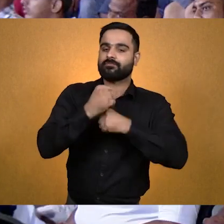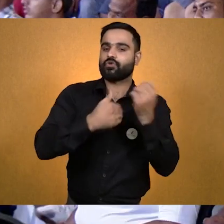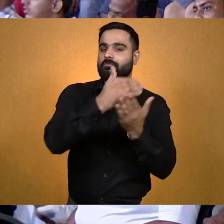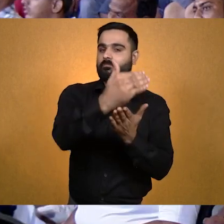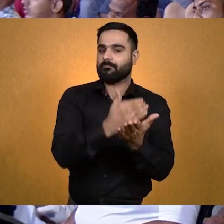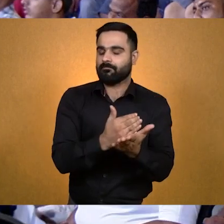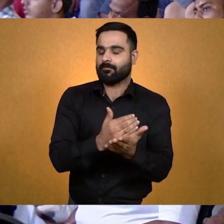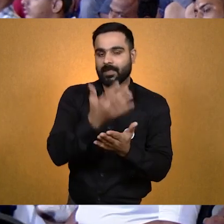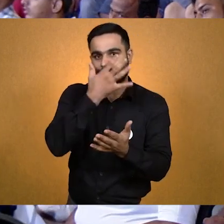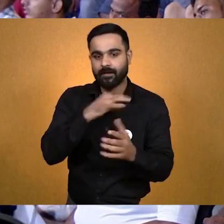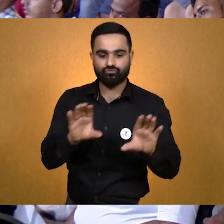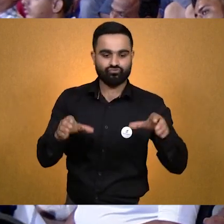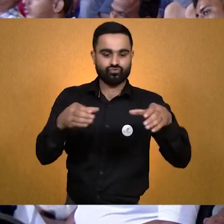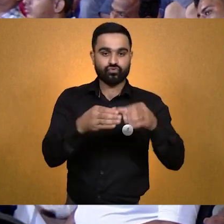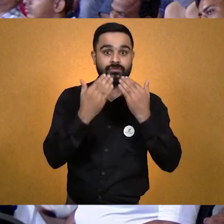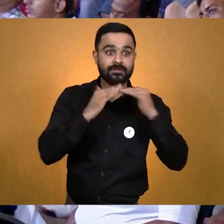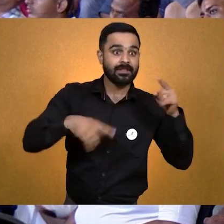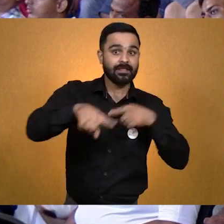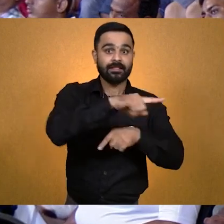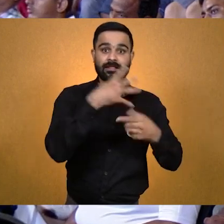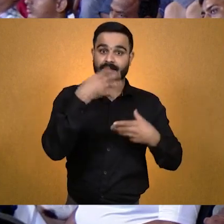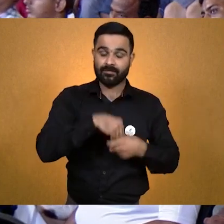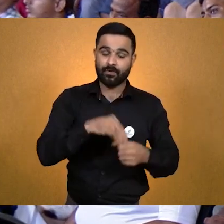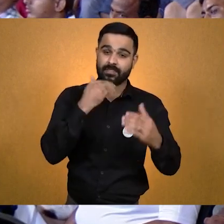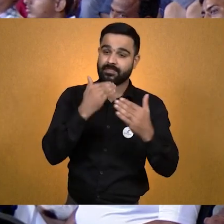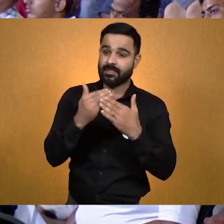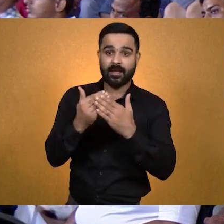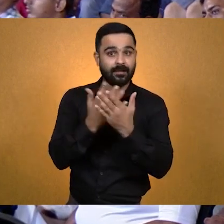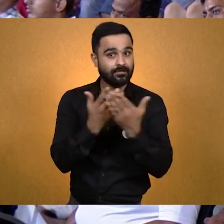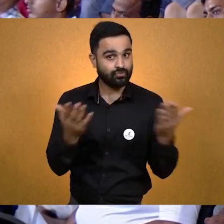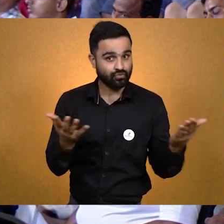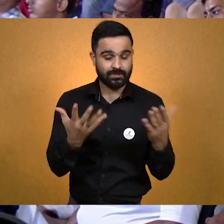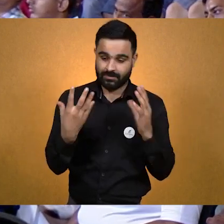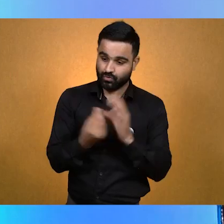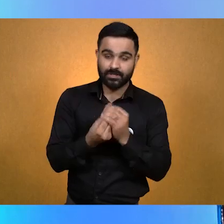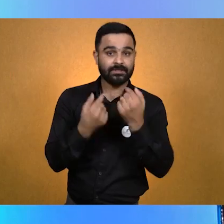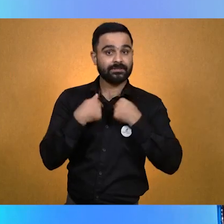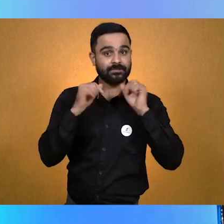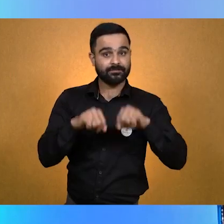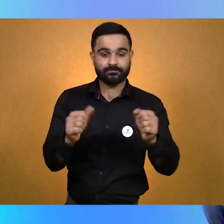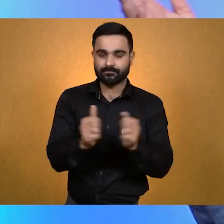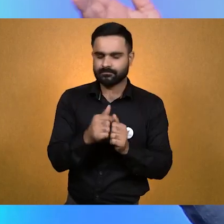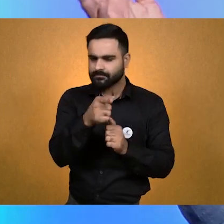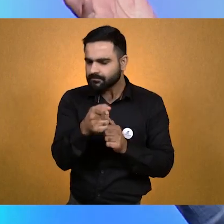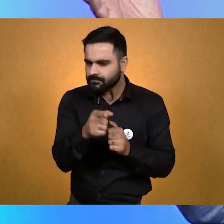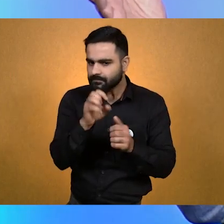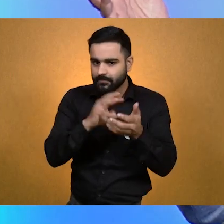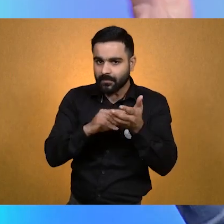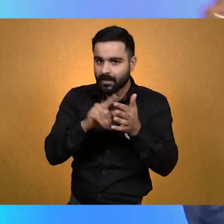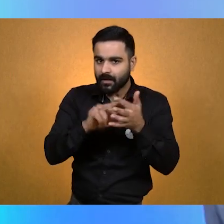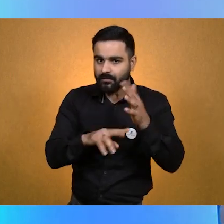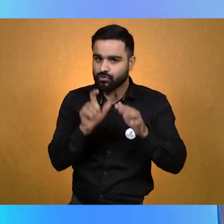programs. We've got a wonderful group of students with us, and we'd like to thank all of you for being with us. You had a comment to